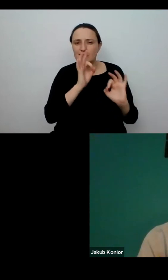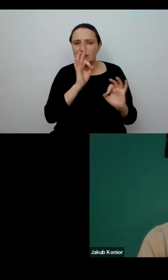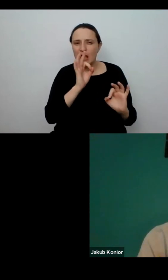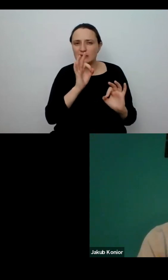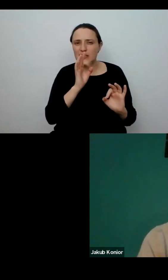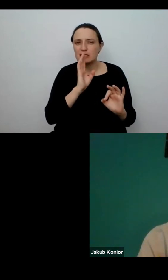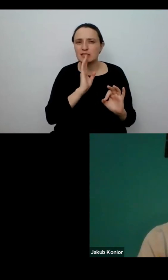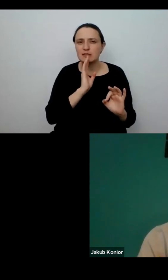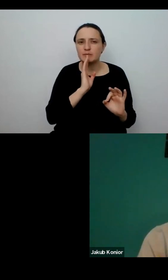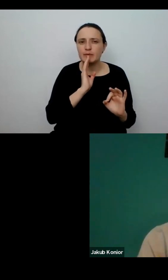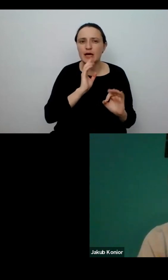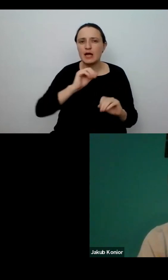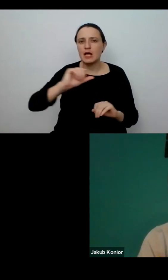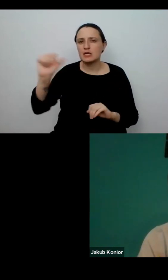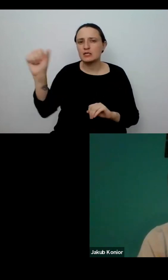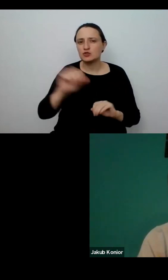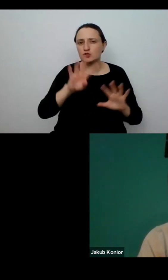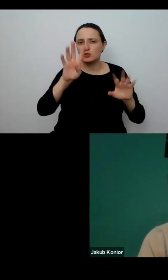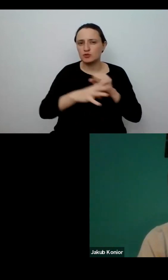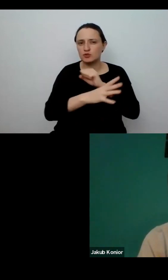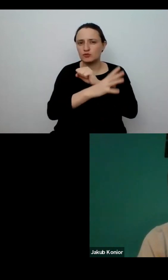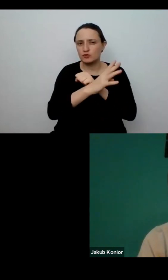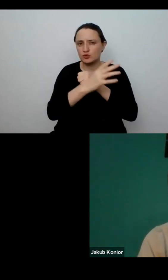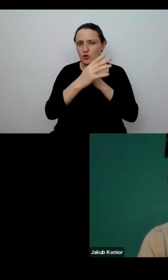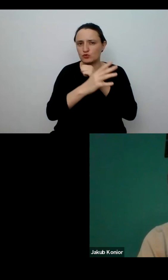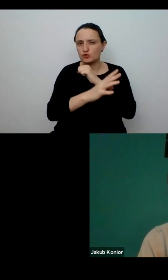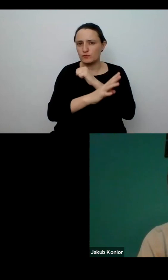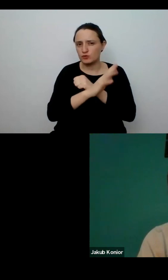1992, I think. Yeah. So